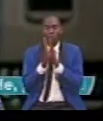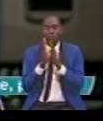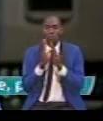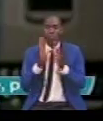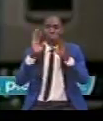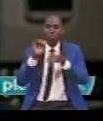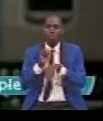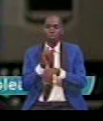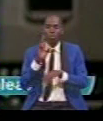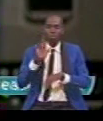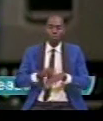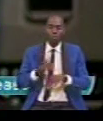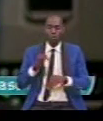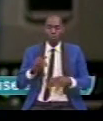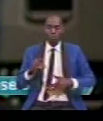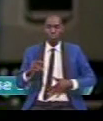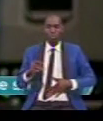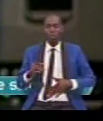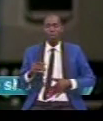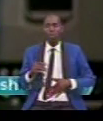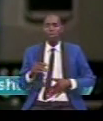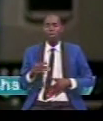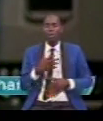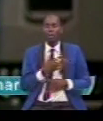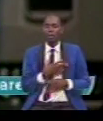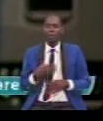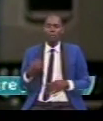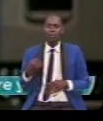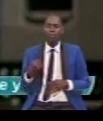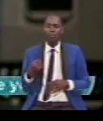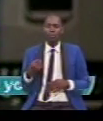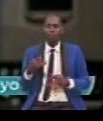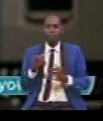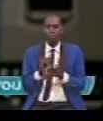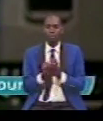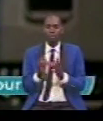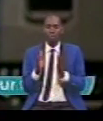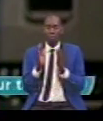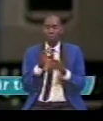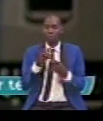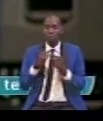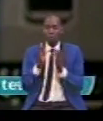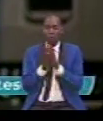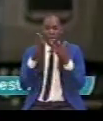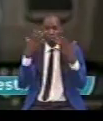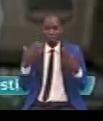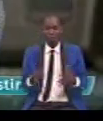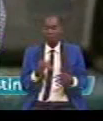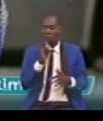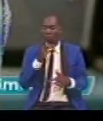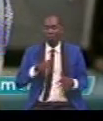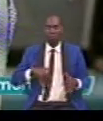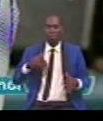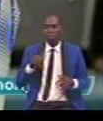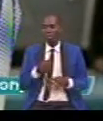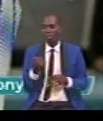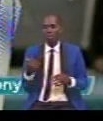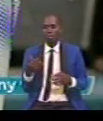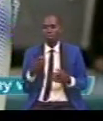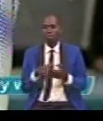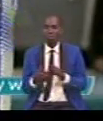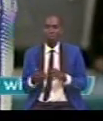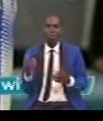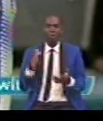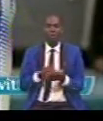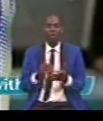my hand on my tummy and on my back, and then that prayer was over. I didn't feel anything unique. So